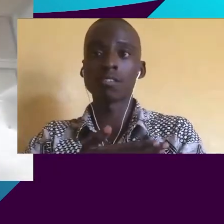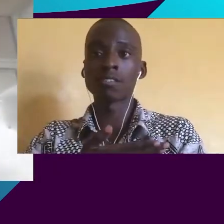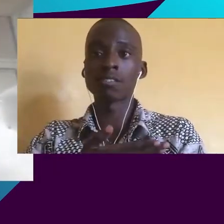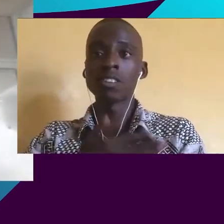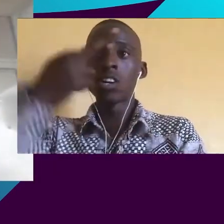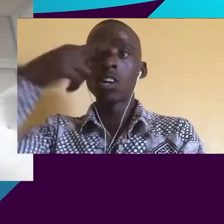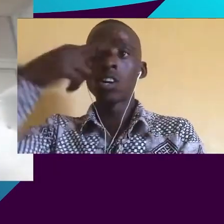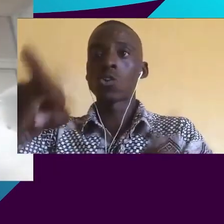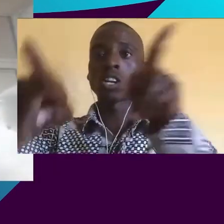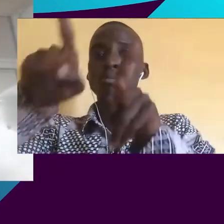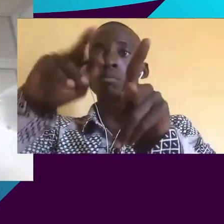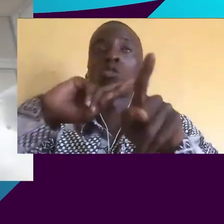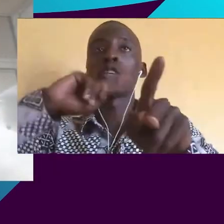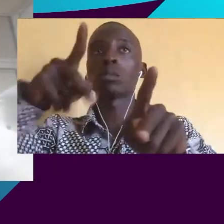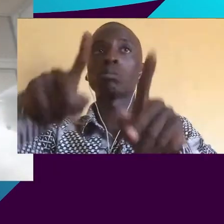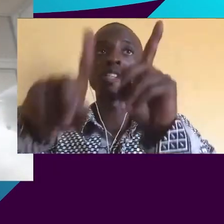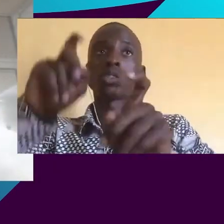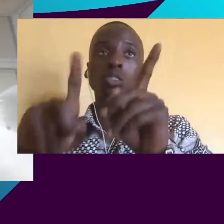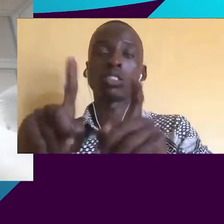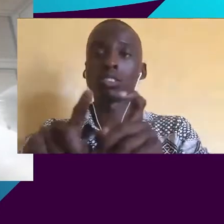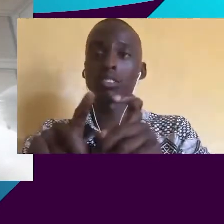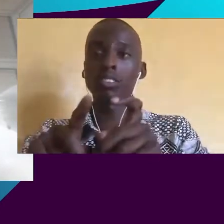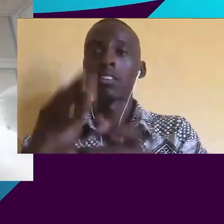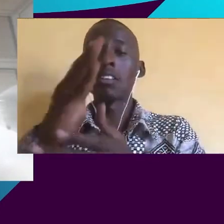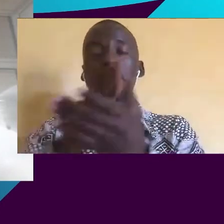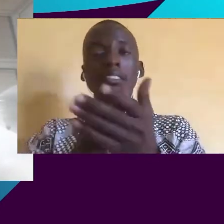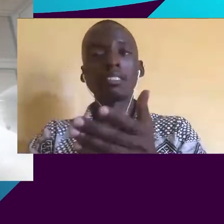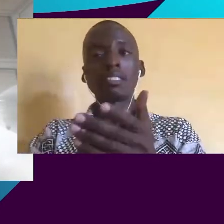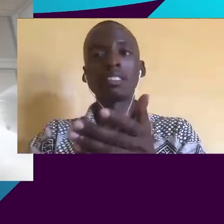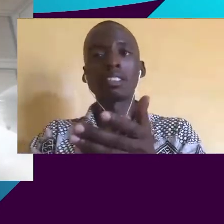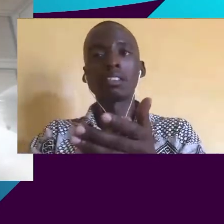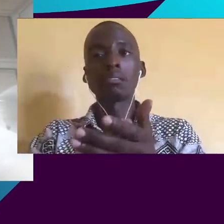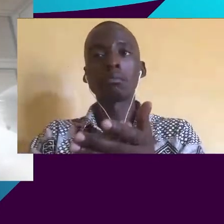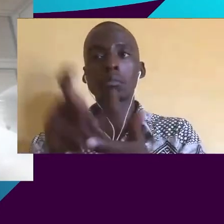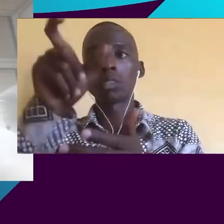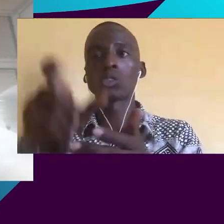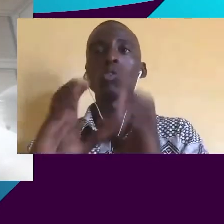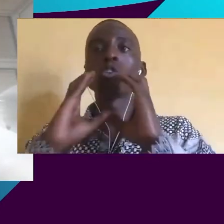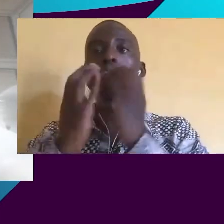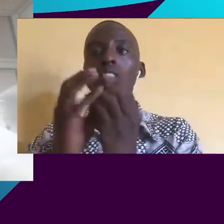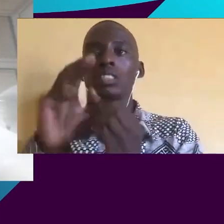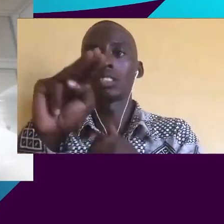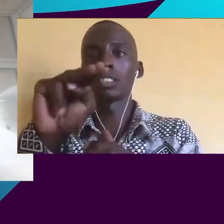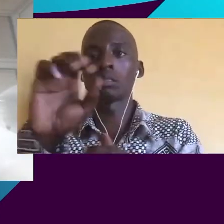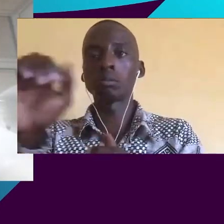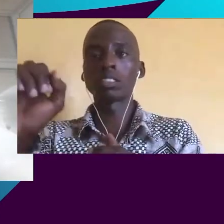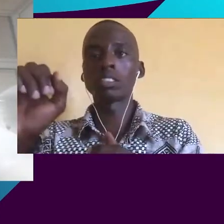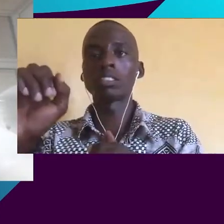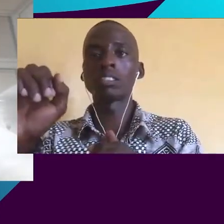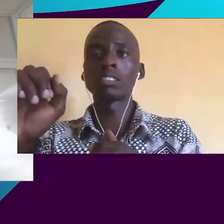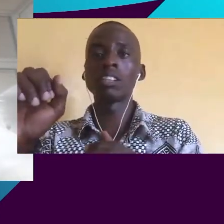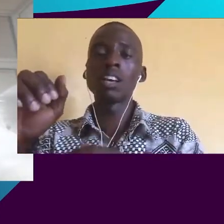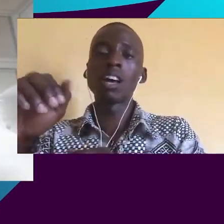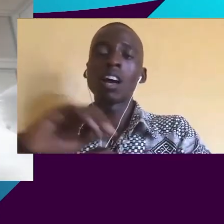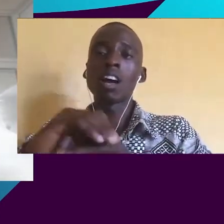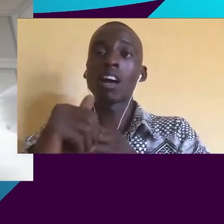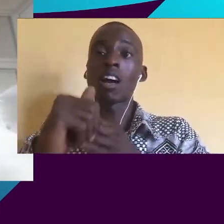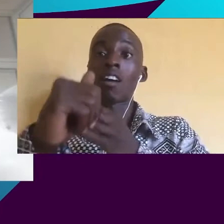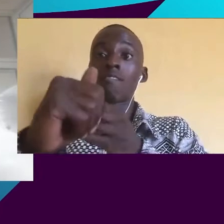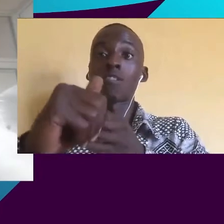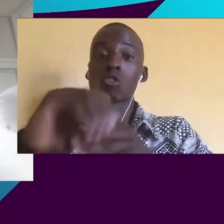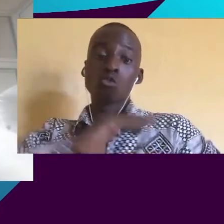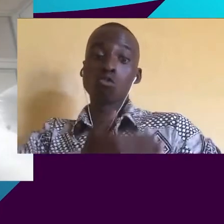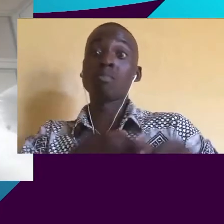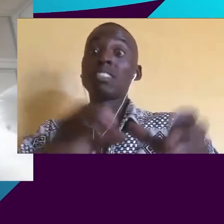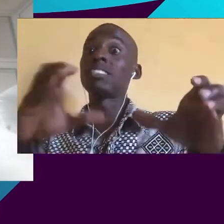respond to them. Someone, Moses here, says, I follow hashtag United, who have a ladies team in Tier 3.